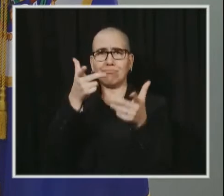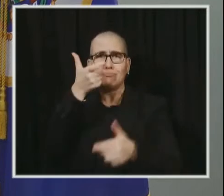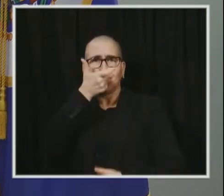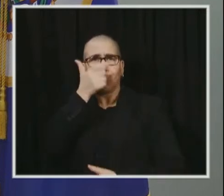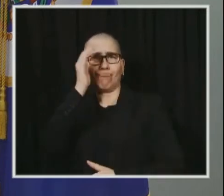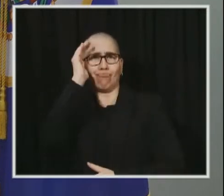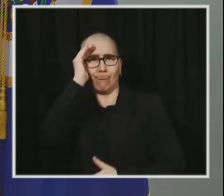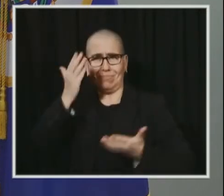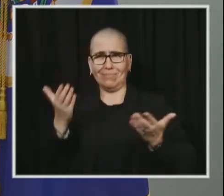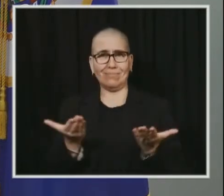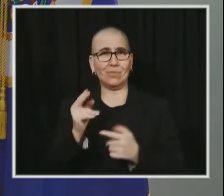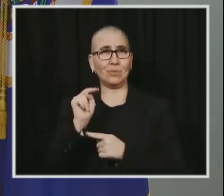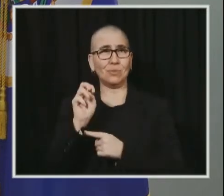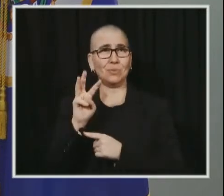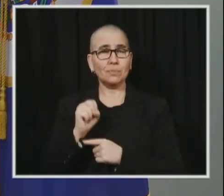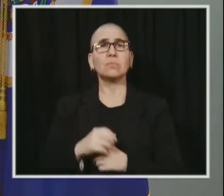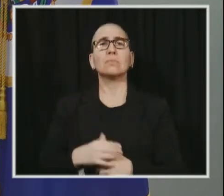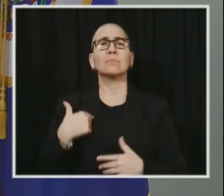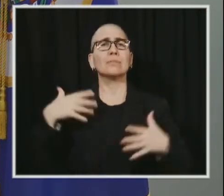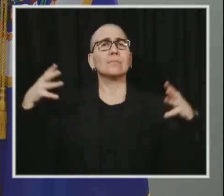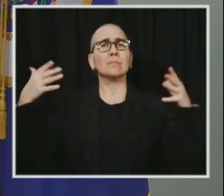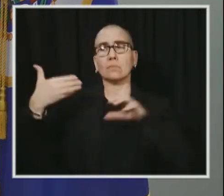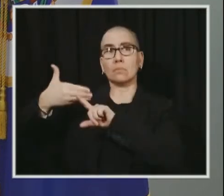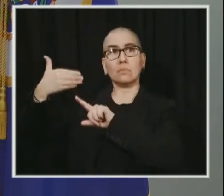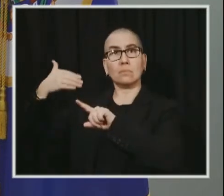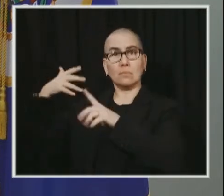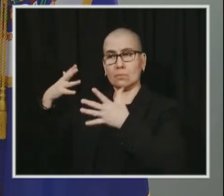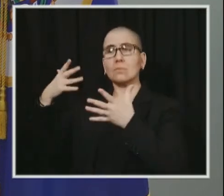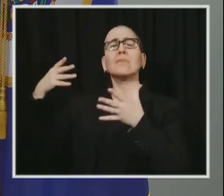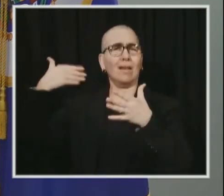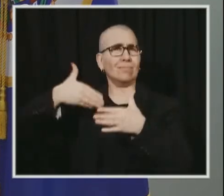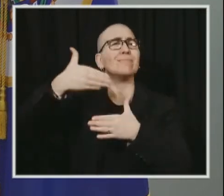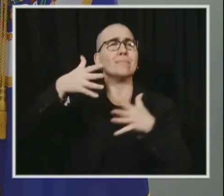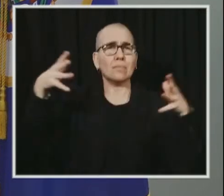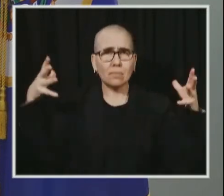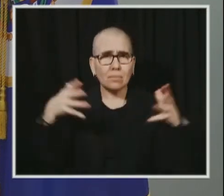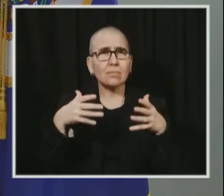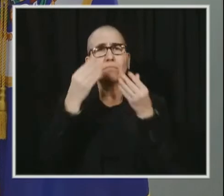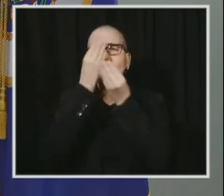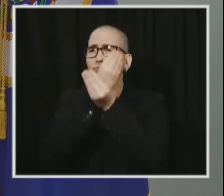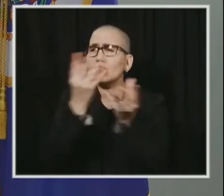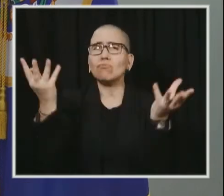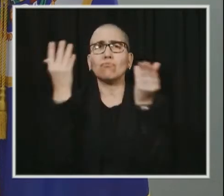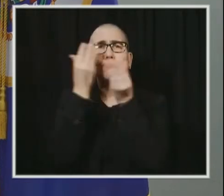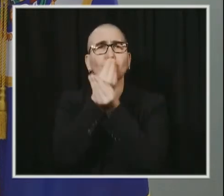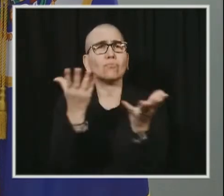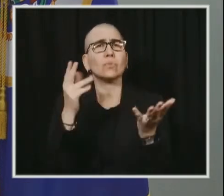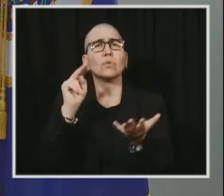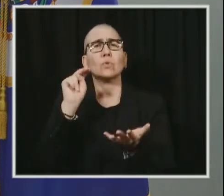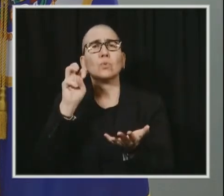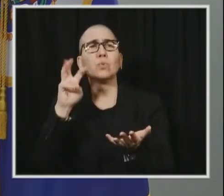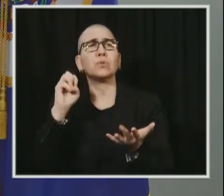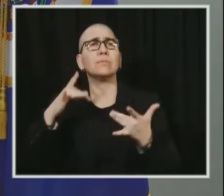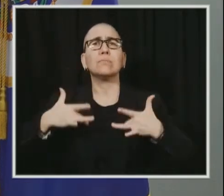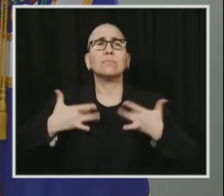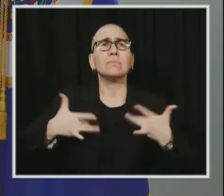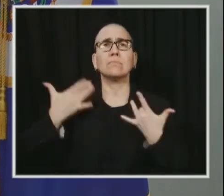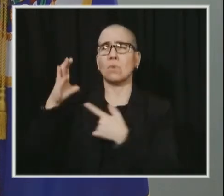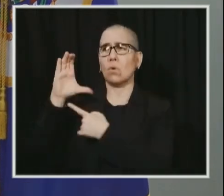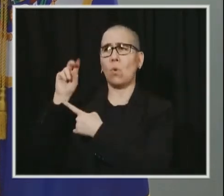together at different occasions and us trying to do the best we can to get out the information around the COVID-19